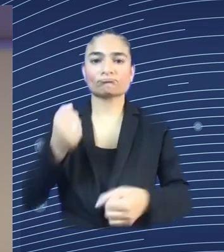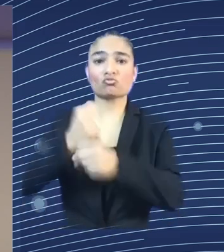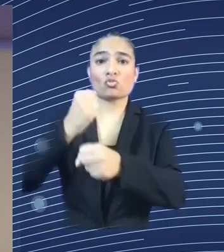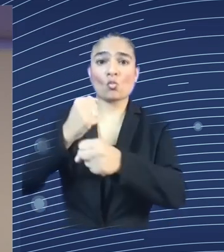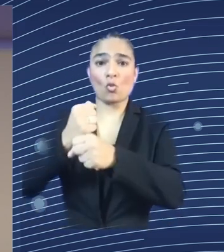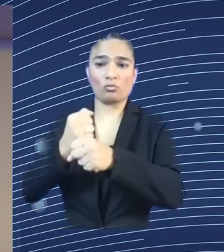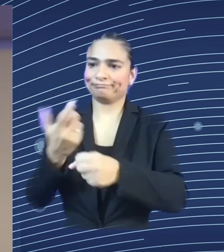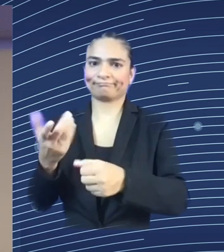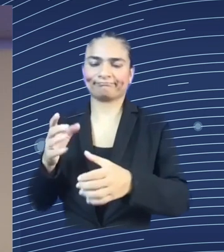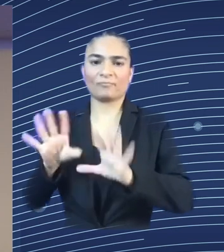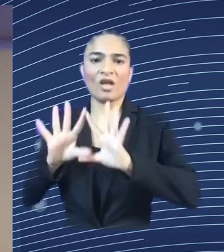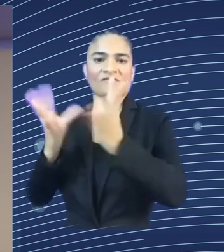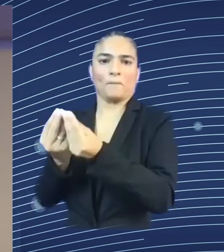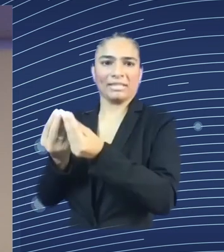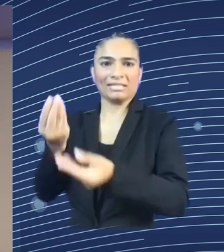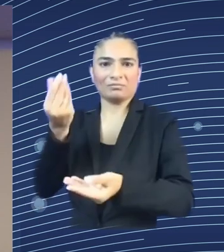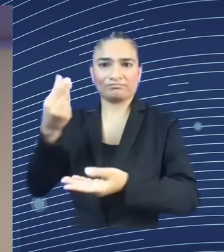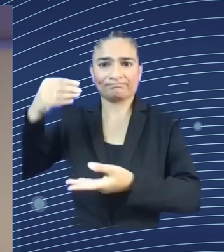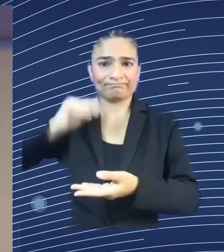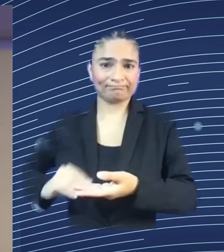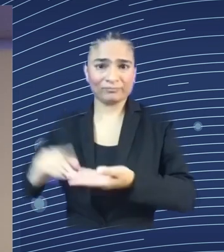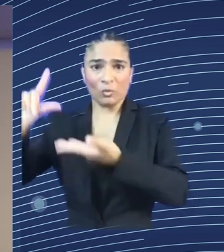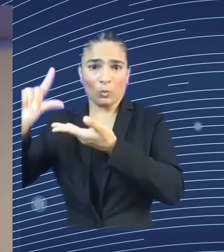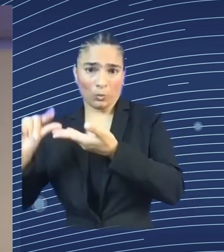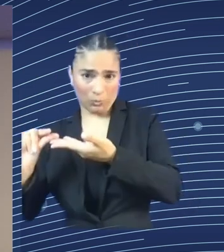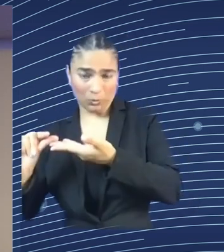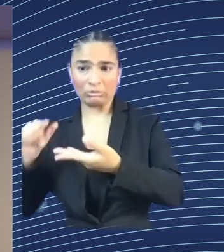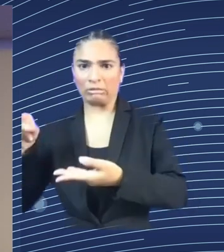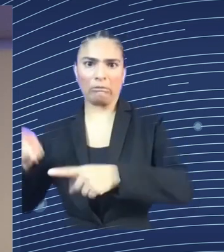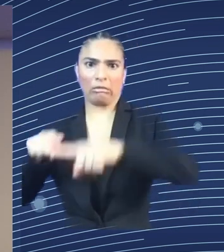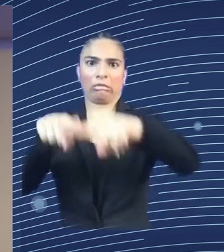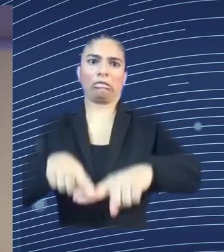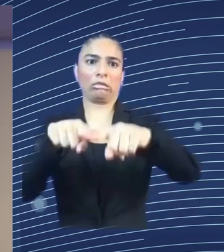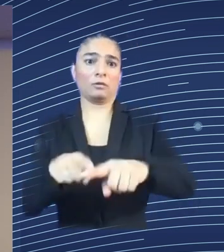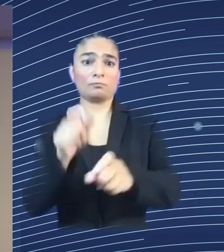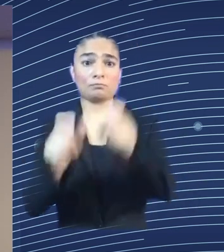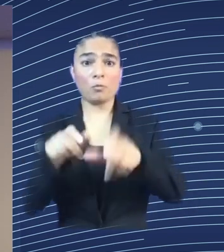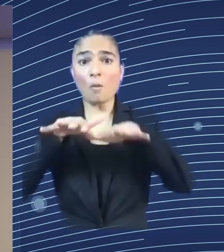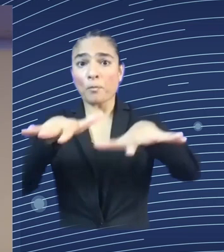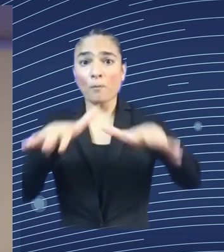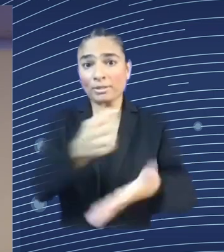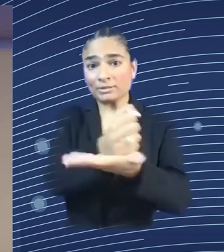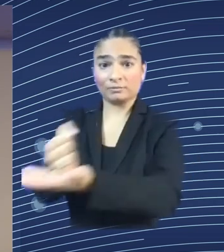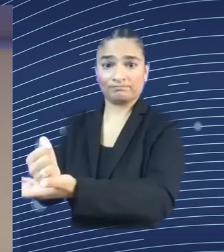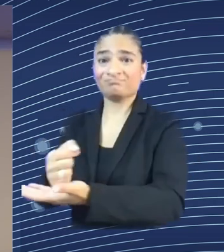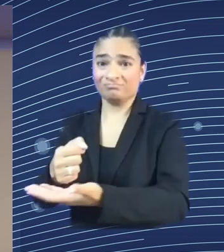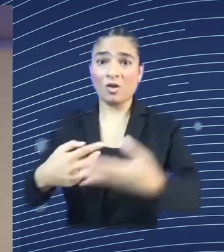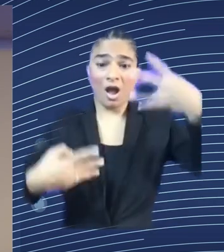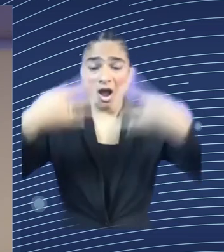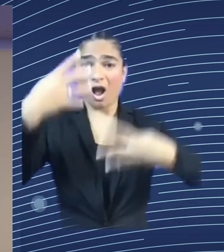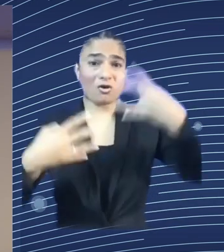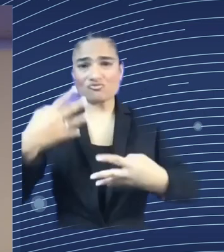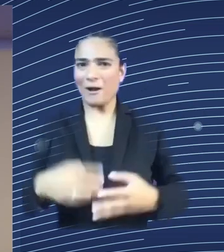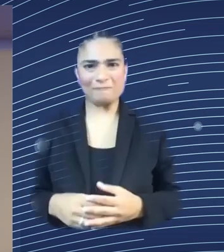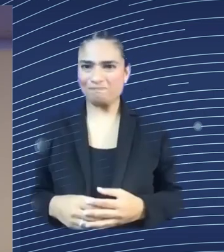it, then is there any mechanism in place for a human to review the process in the case that you are not agreeing with the